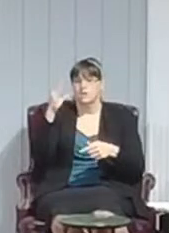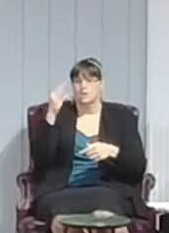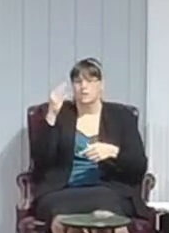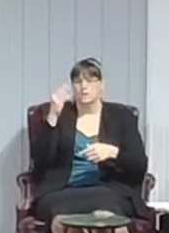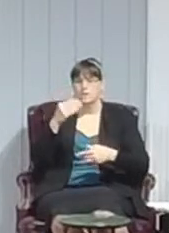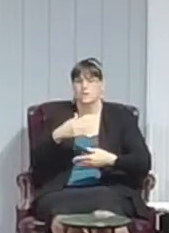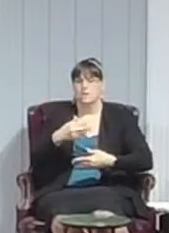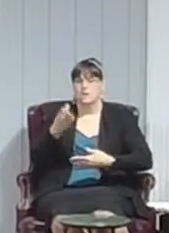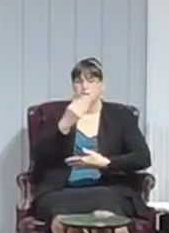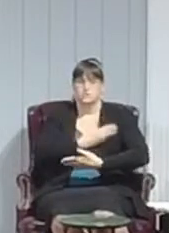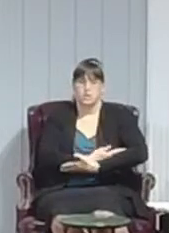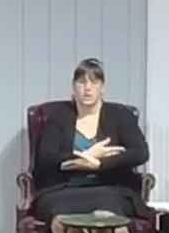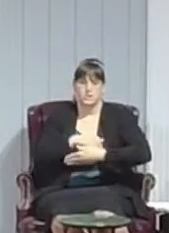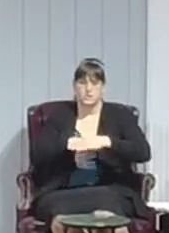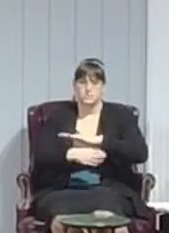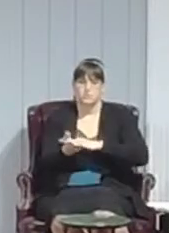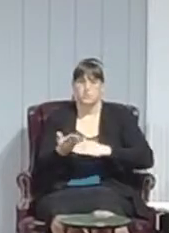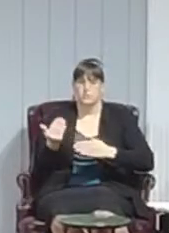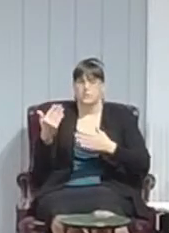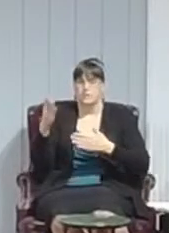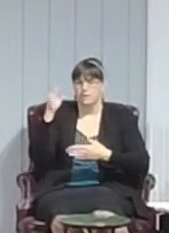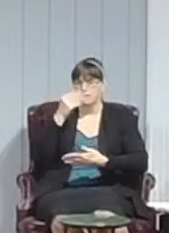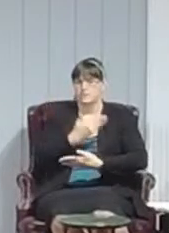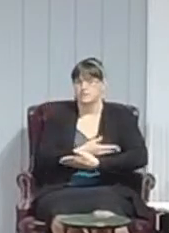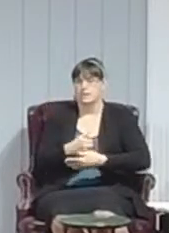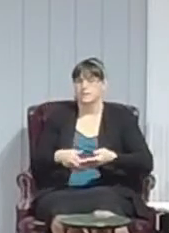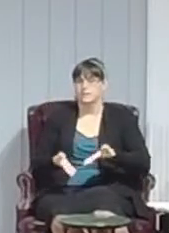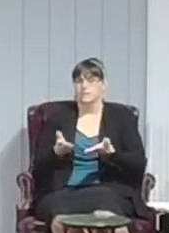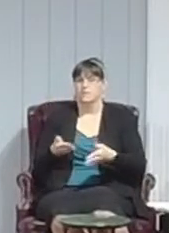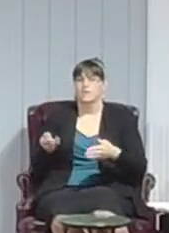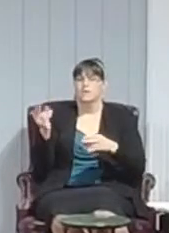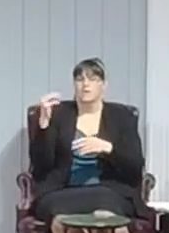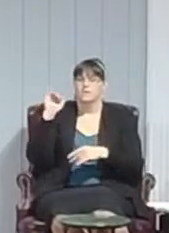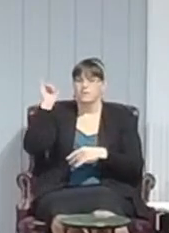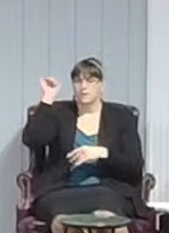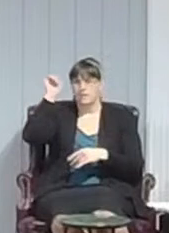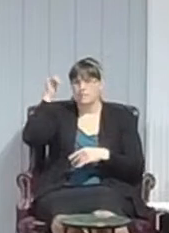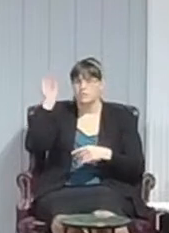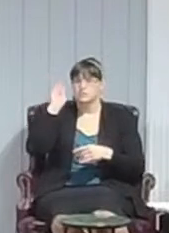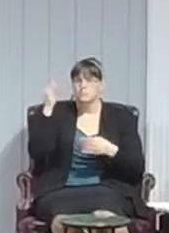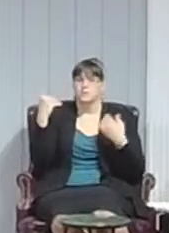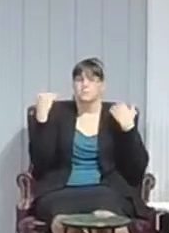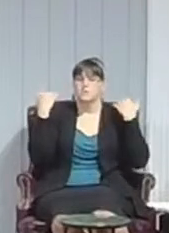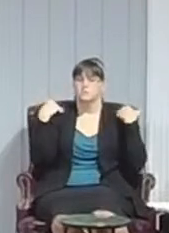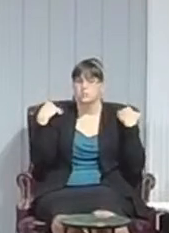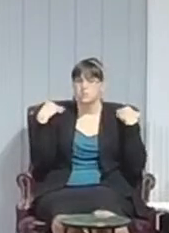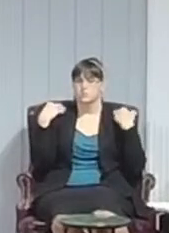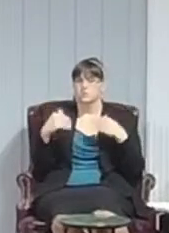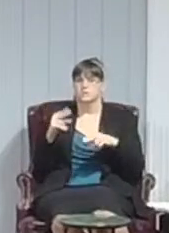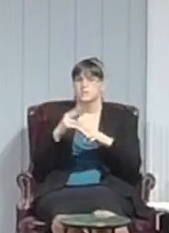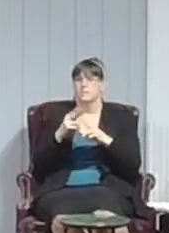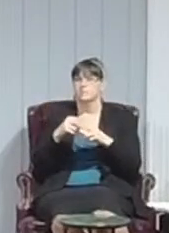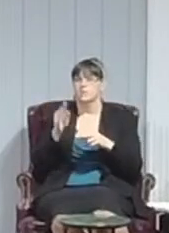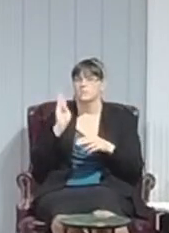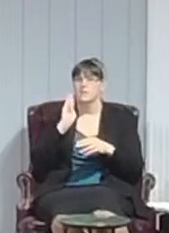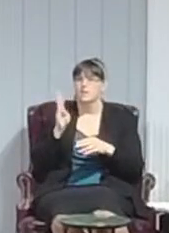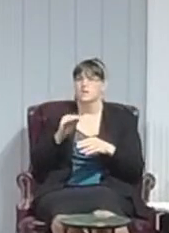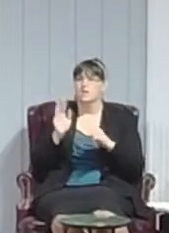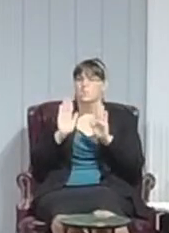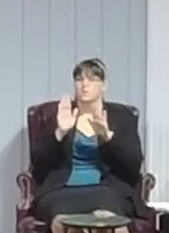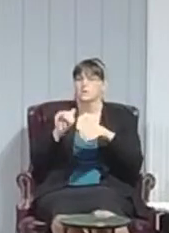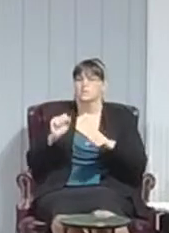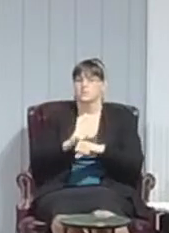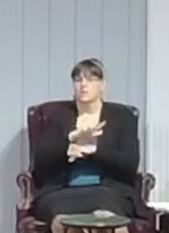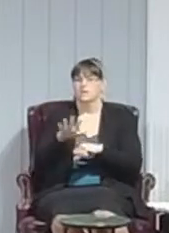given, and the government shall be upon his shoulder, and his name shall be called Wonderful Counselor, the Mighty God, the Everlasting Father, the Prince of Peace." There is a